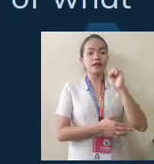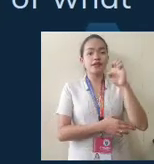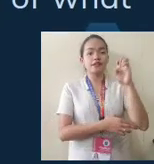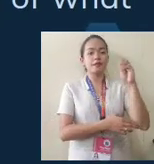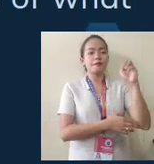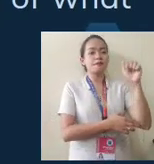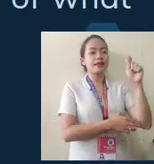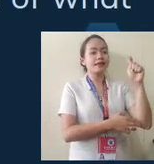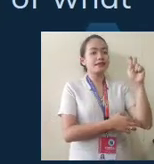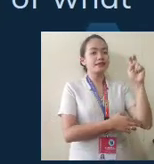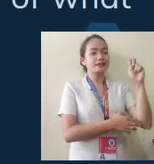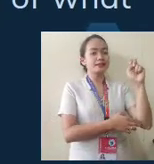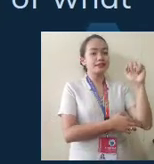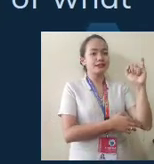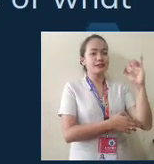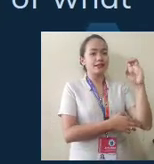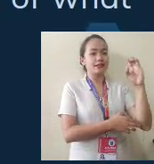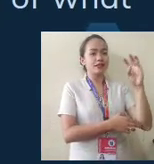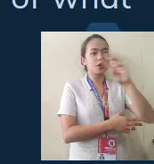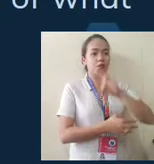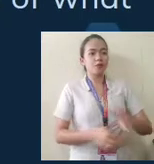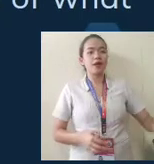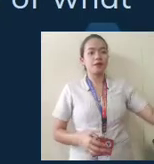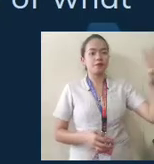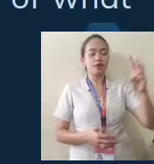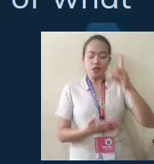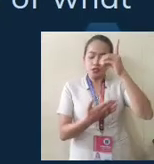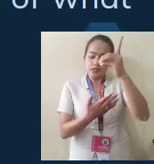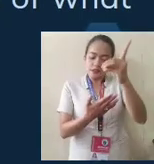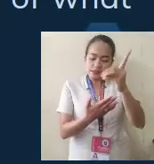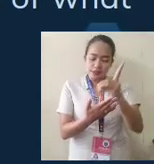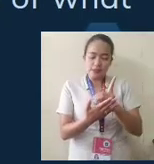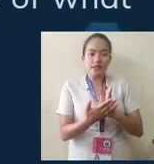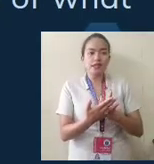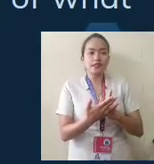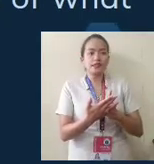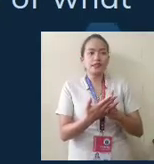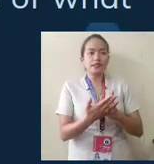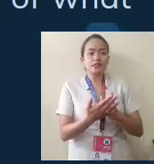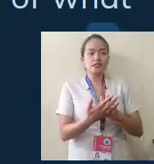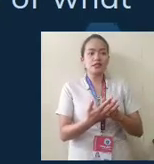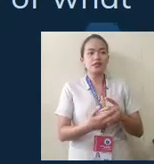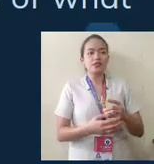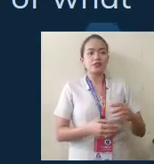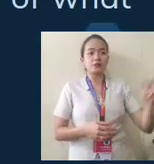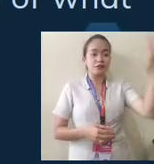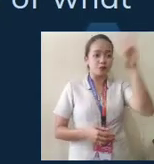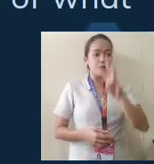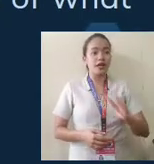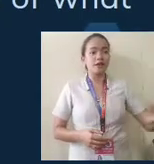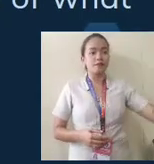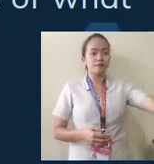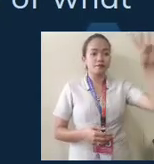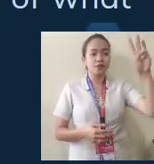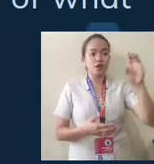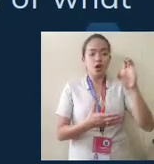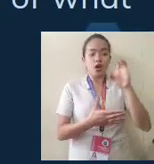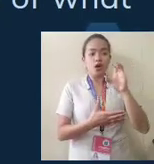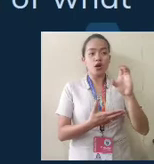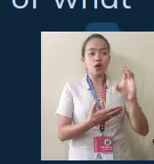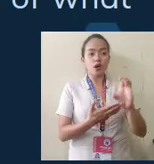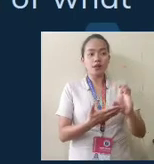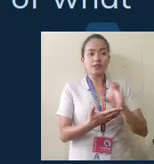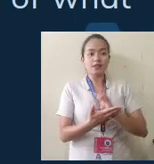web. Data-driven web content and response. The context of the search of the user